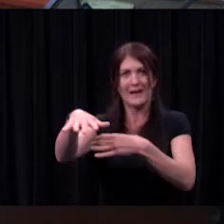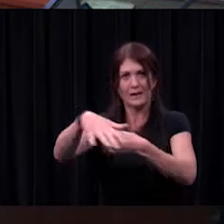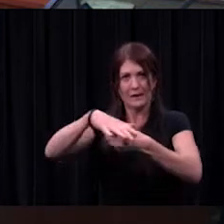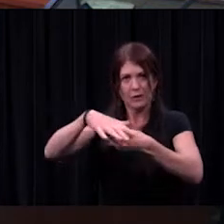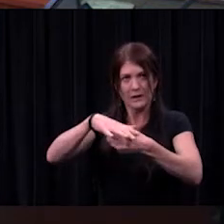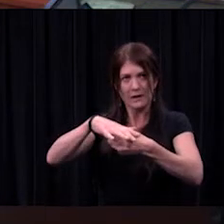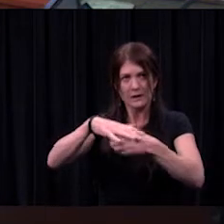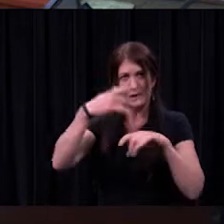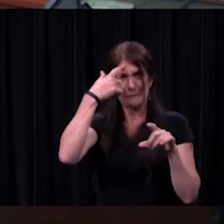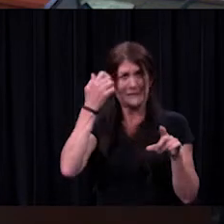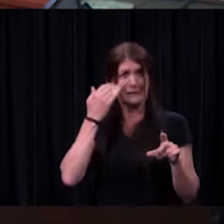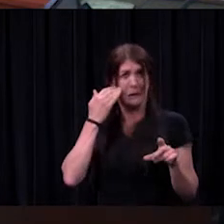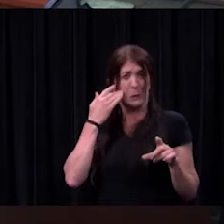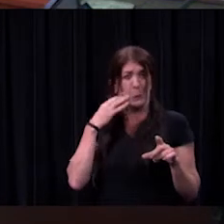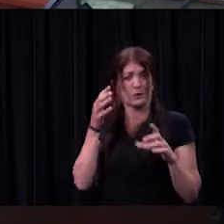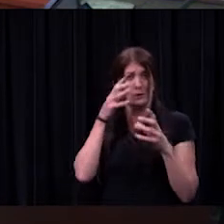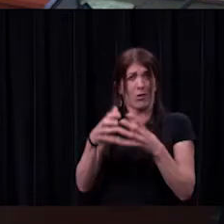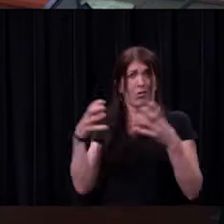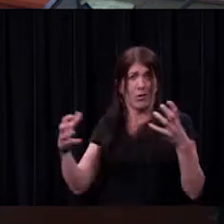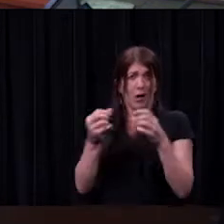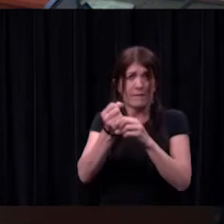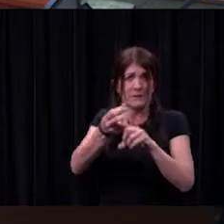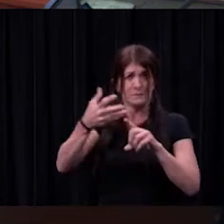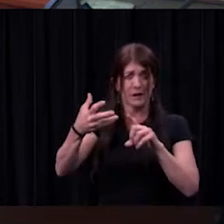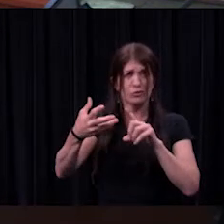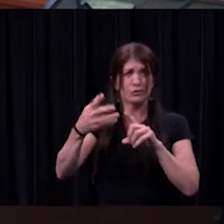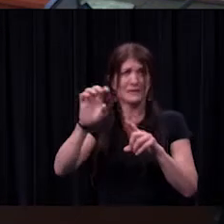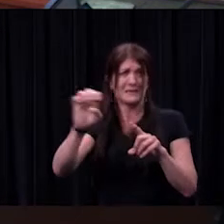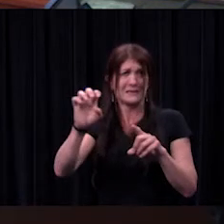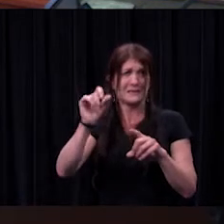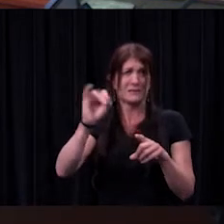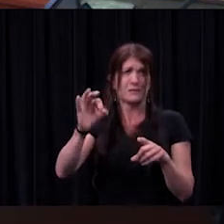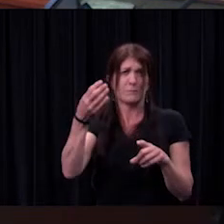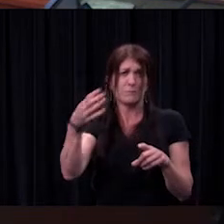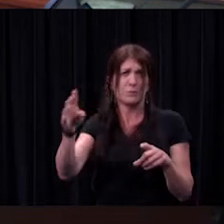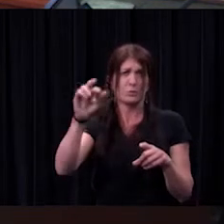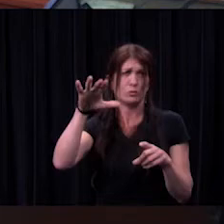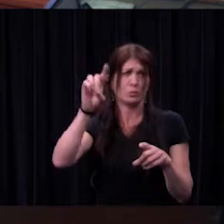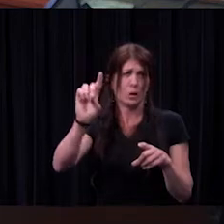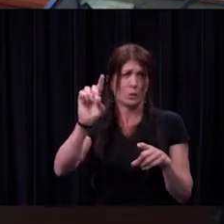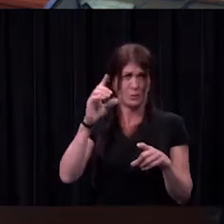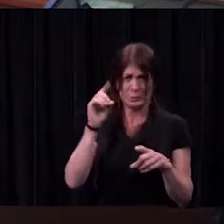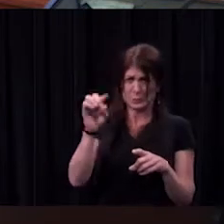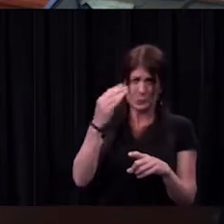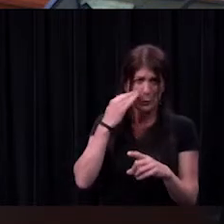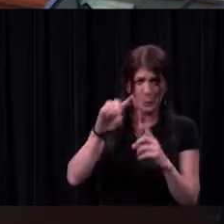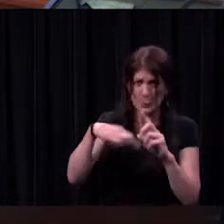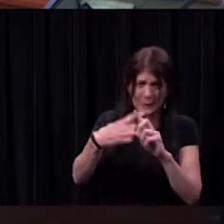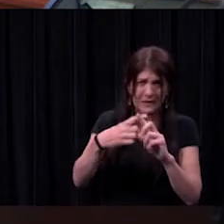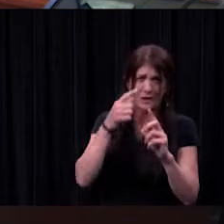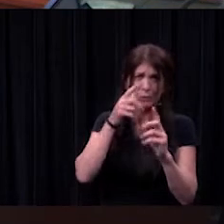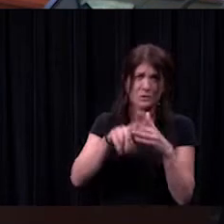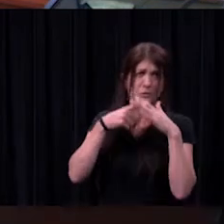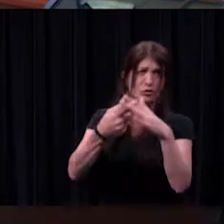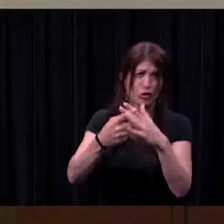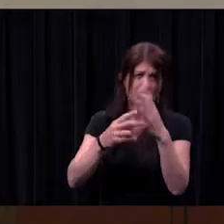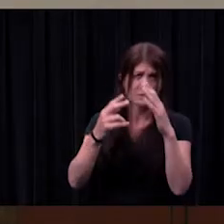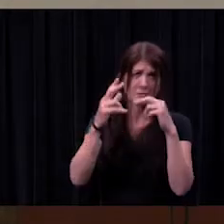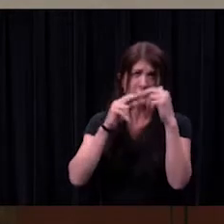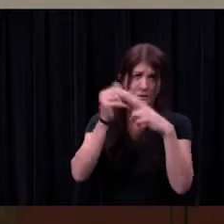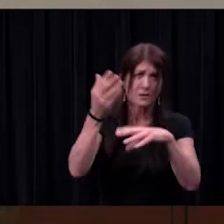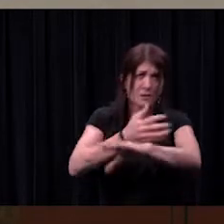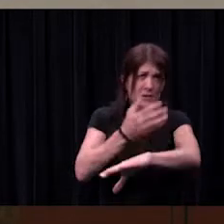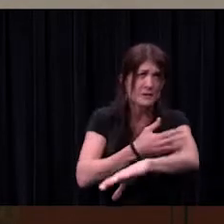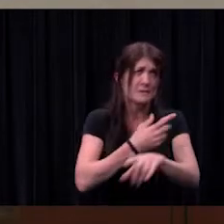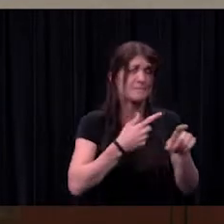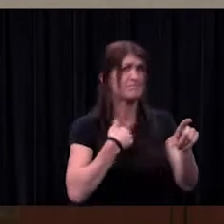for east, the one road that's coming in there. But Correct. How quickly are they going to start filling those up? Do you know, building that out? That I don't know. I know obviously once